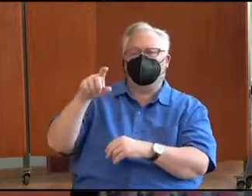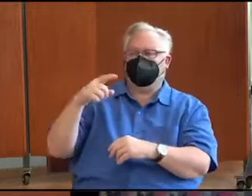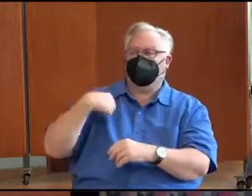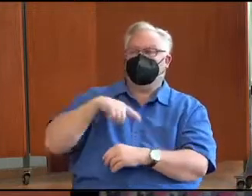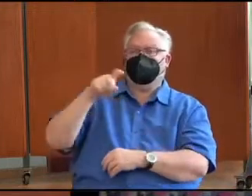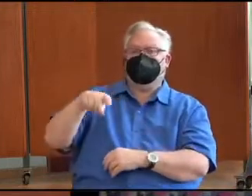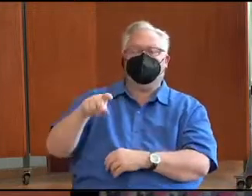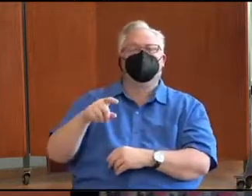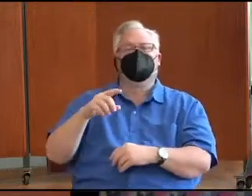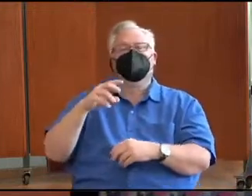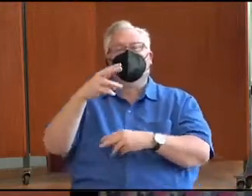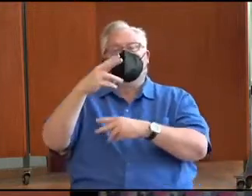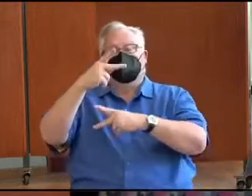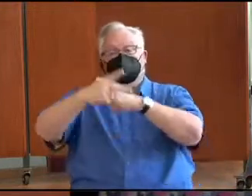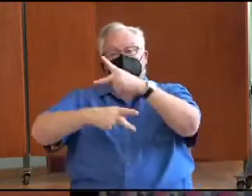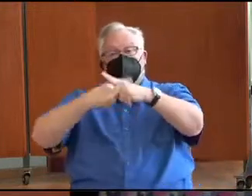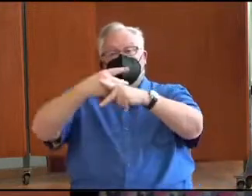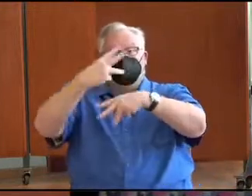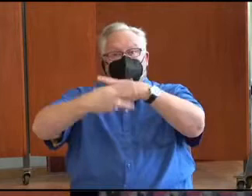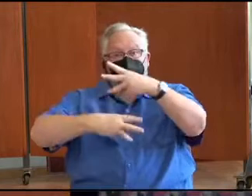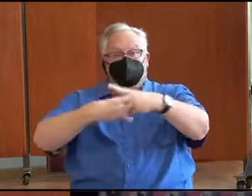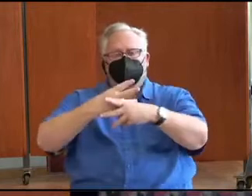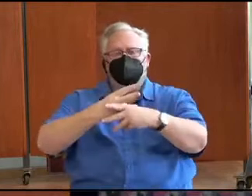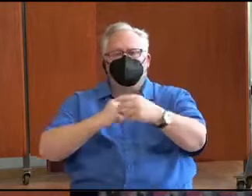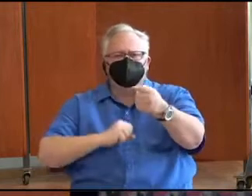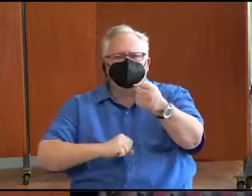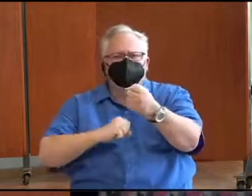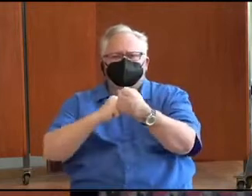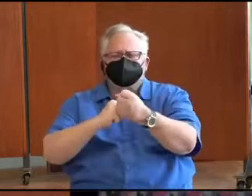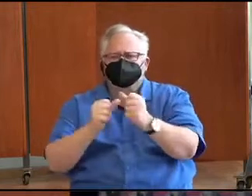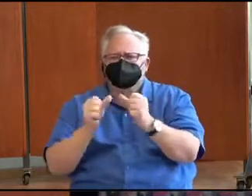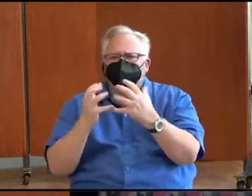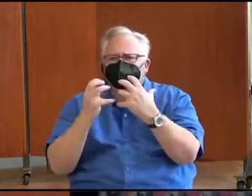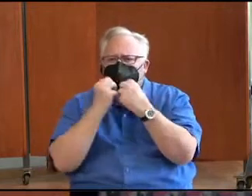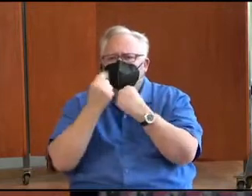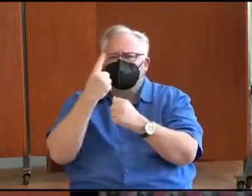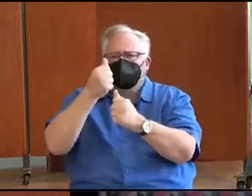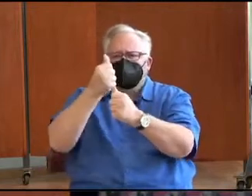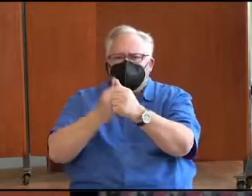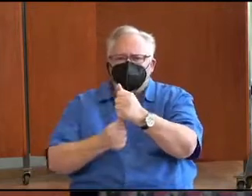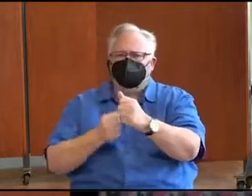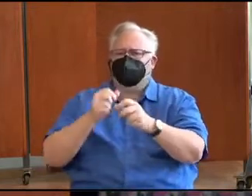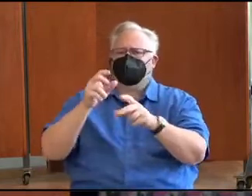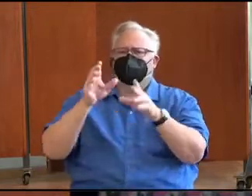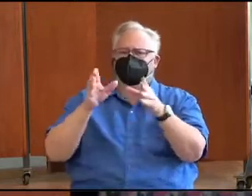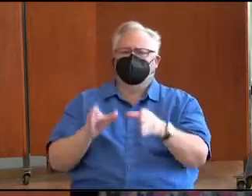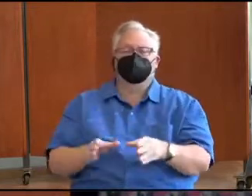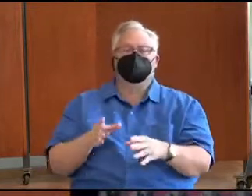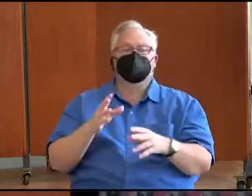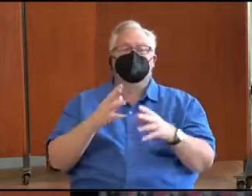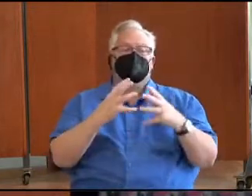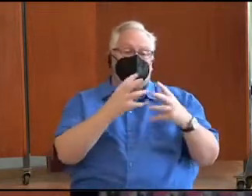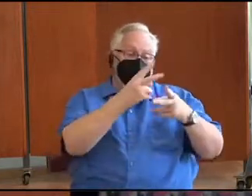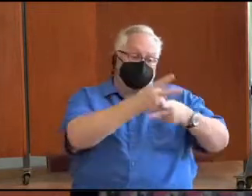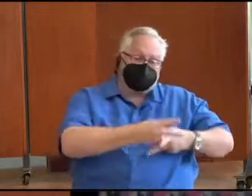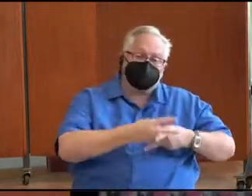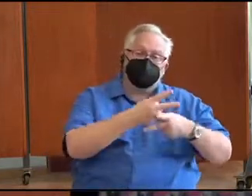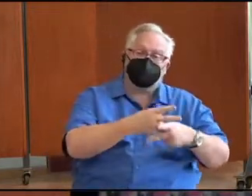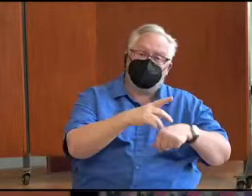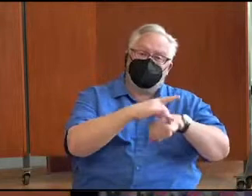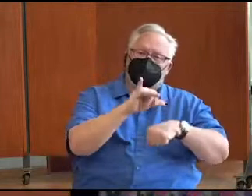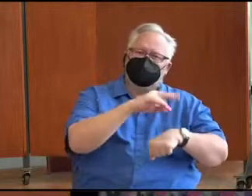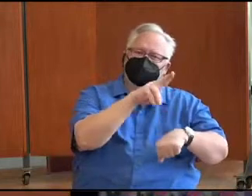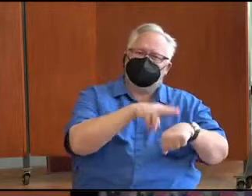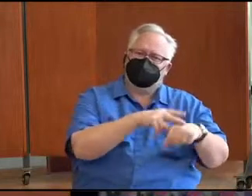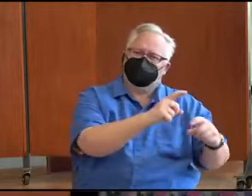dignity of every person, a world that cares for this natural earth as a gift and a source of our